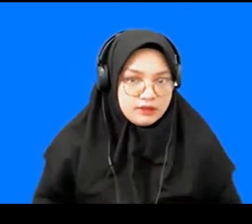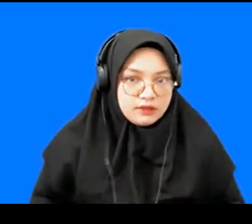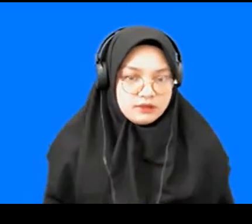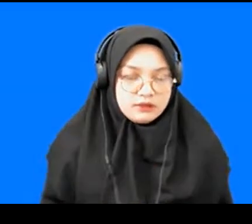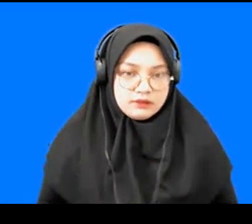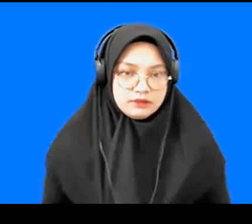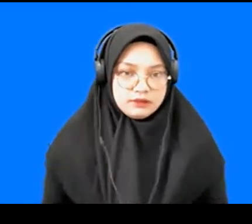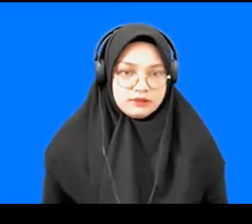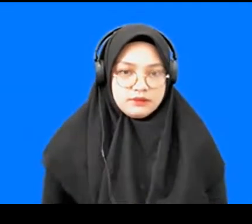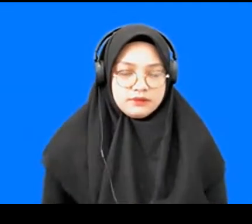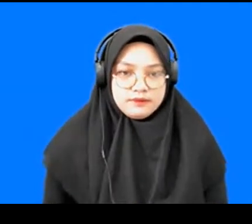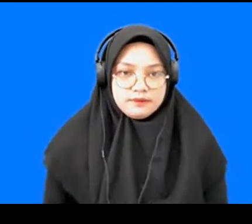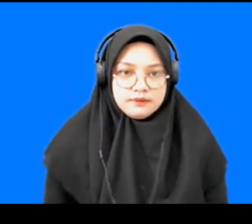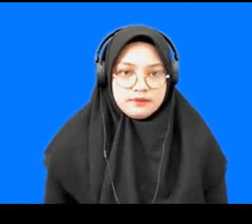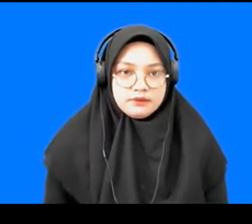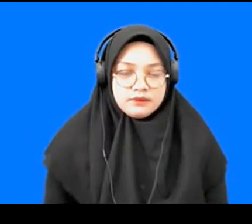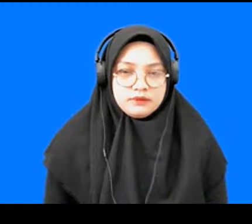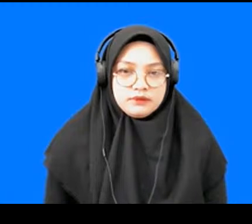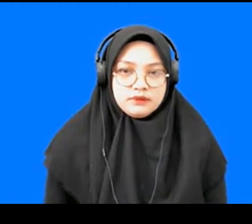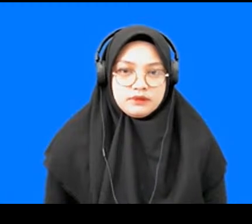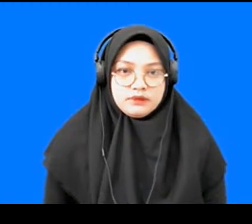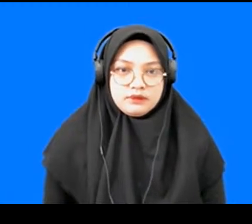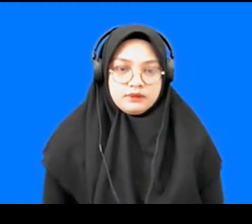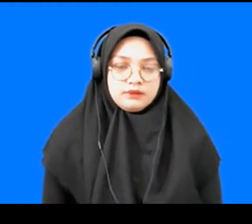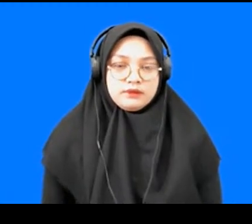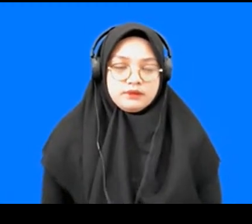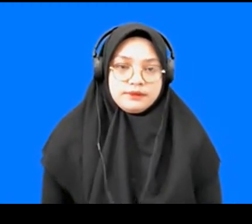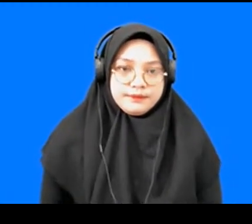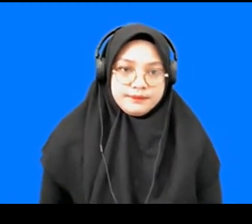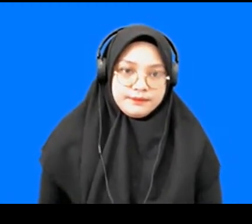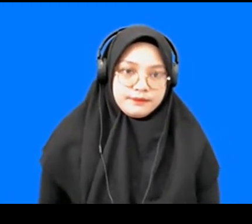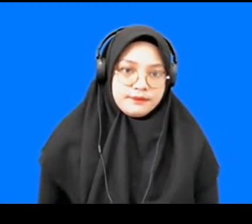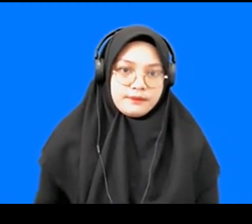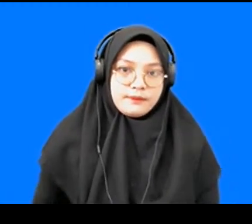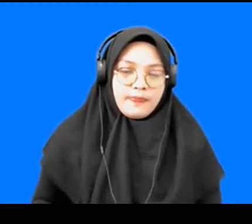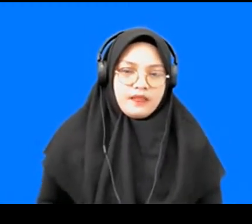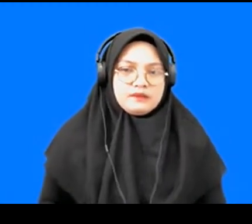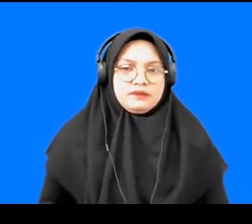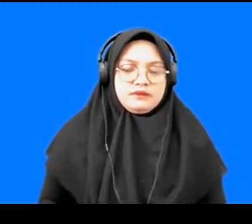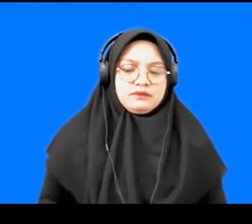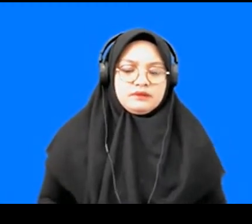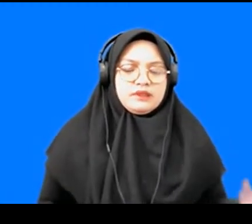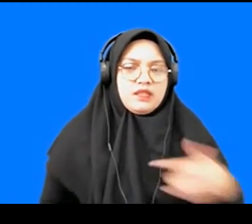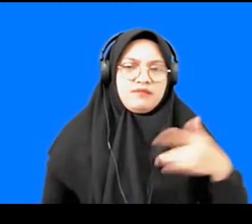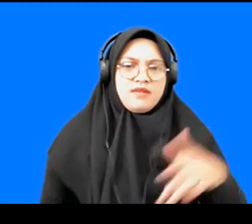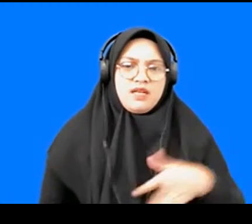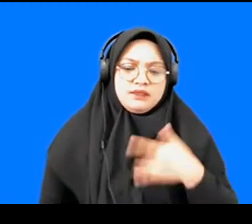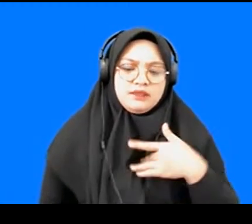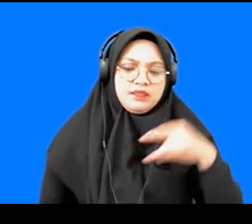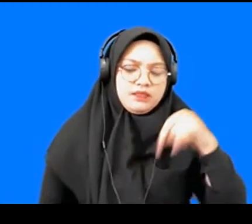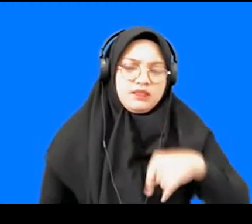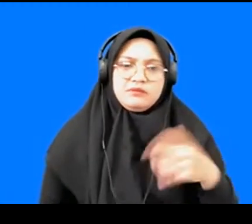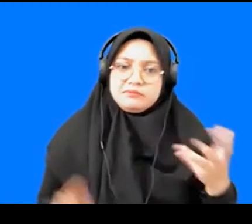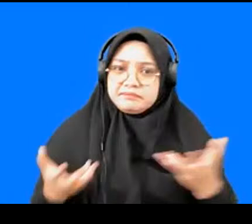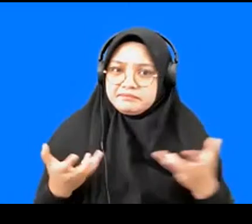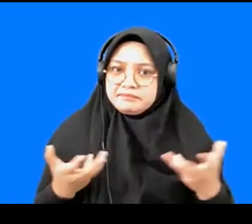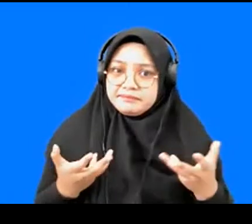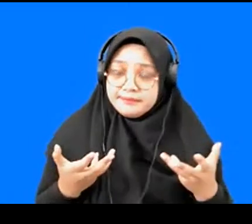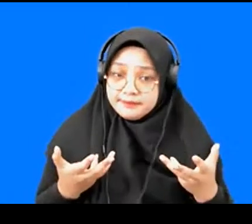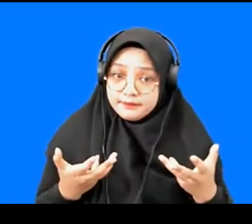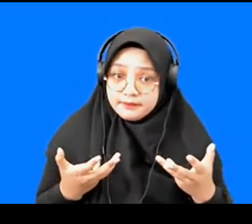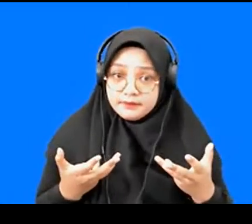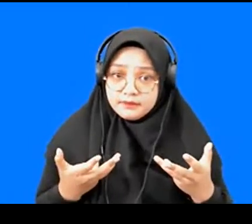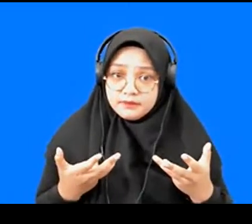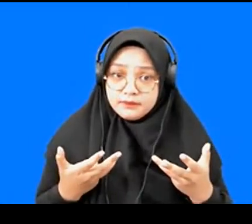One more thing I want to, and that's provocative too, that, one has to keep, especially those who are in the realm